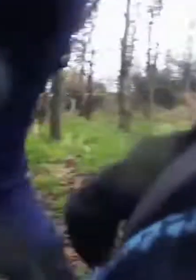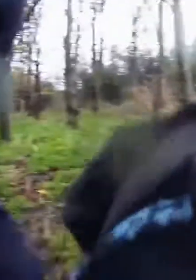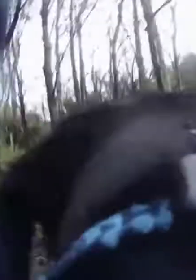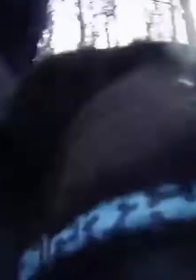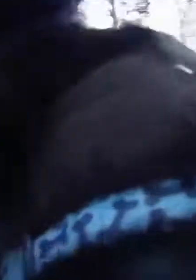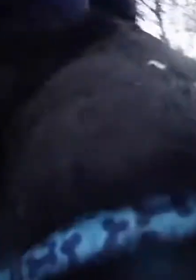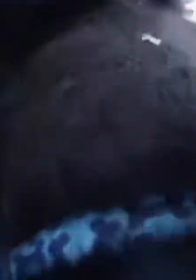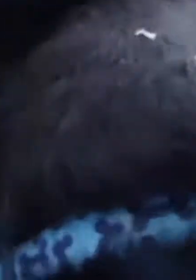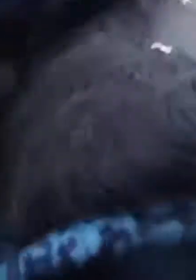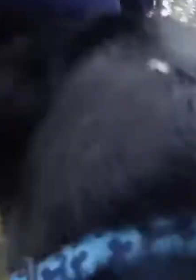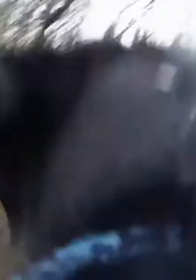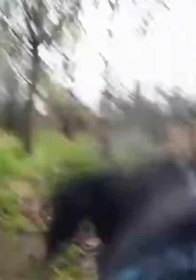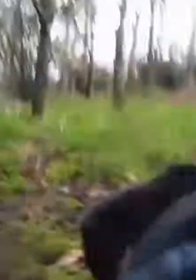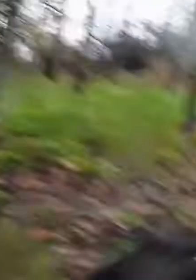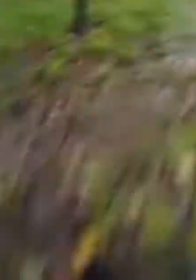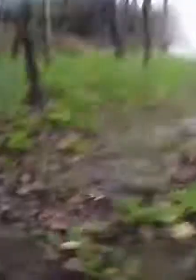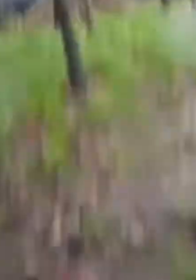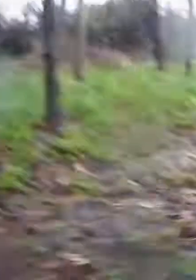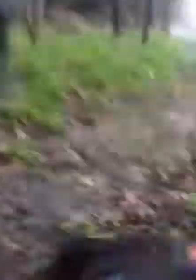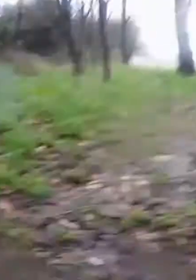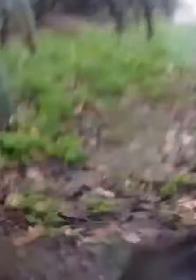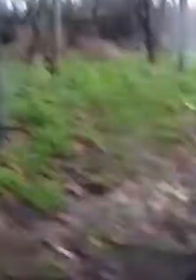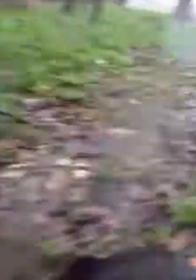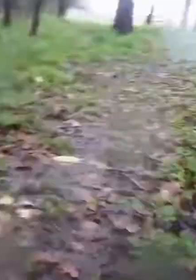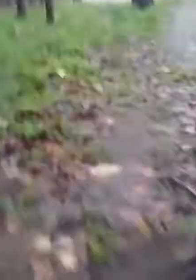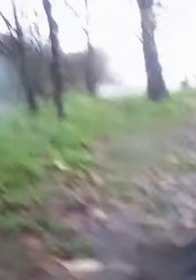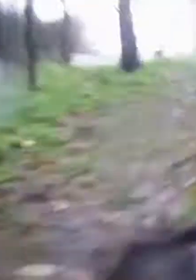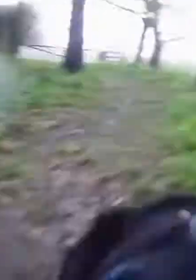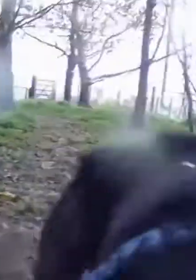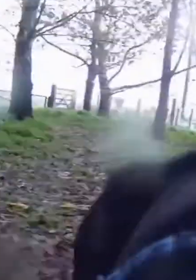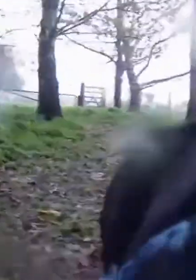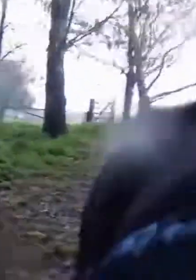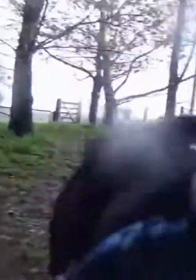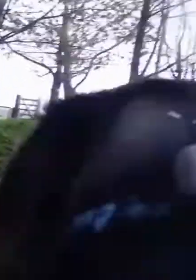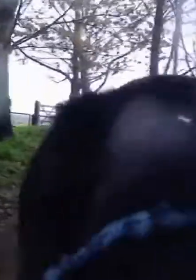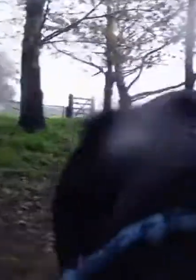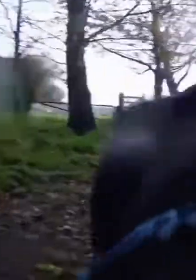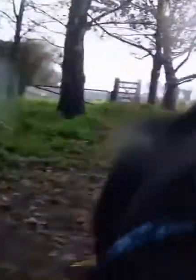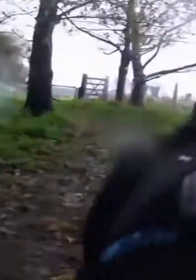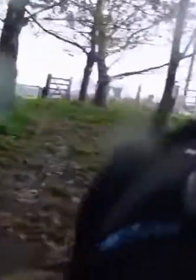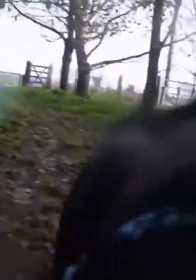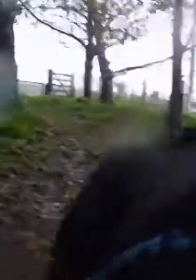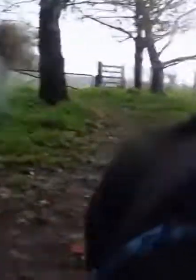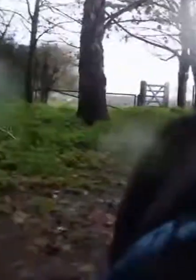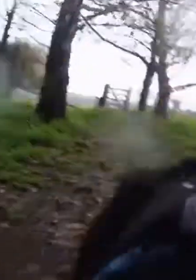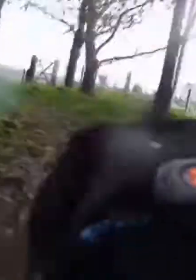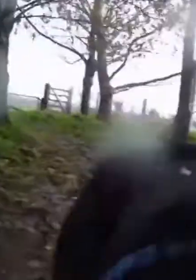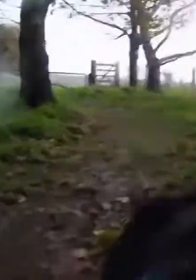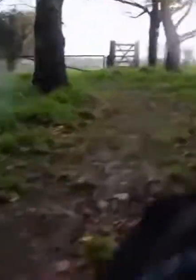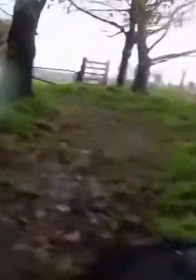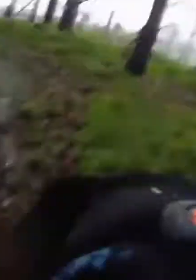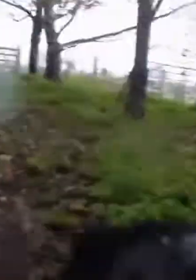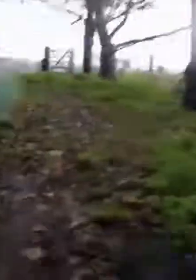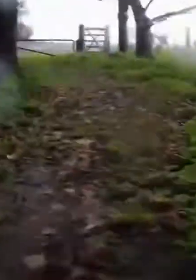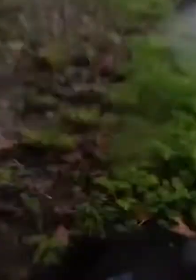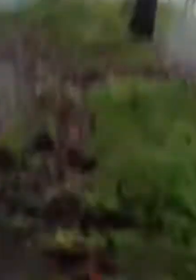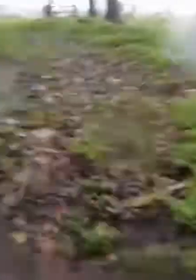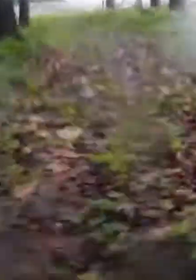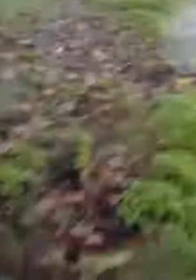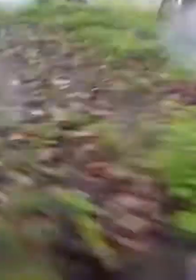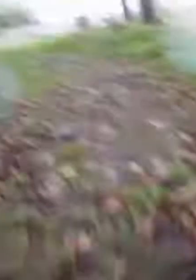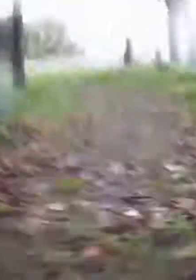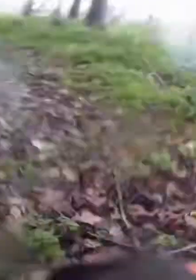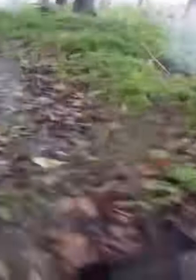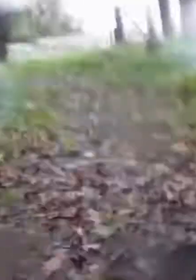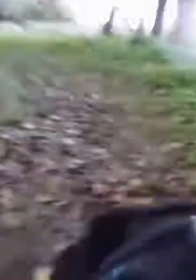yes, get that snow off me. Come on. It's not fair. You humans can brush it off with your hands. I've got to shake it off. Here we go.